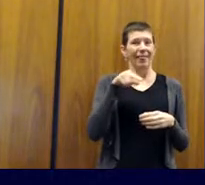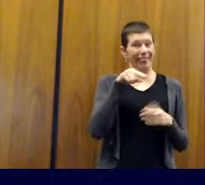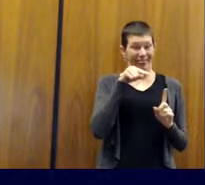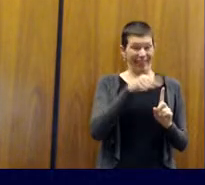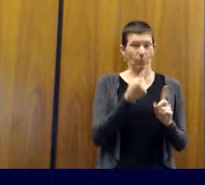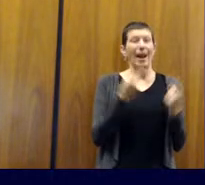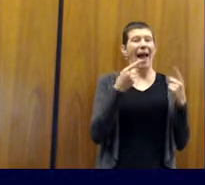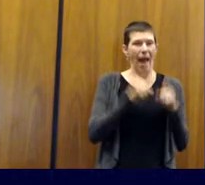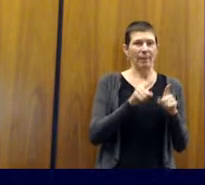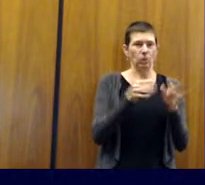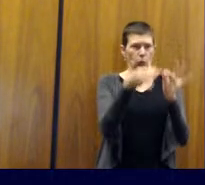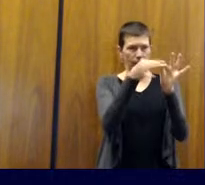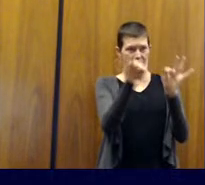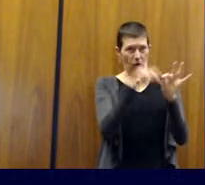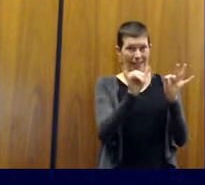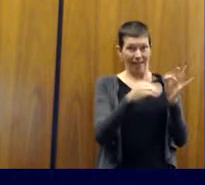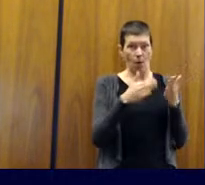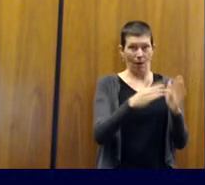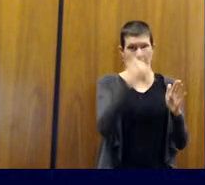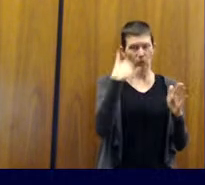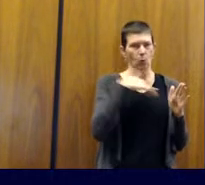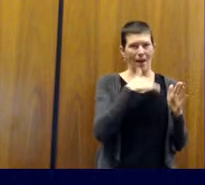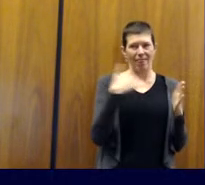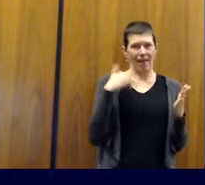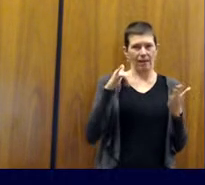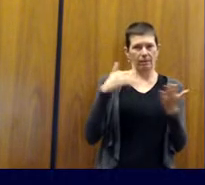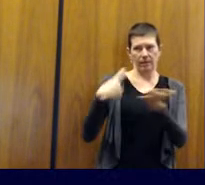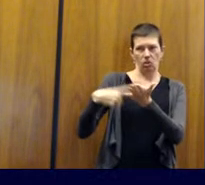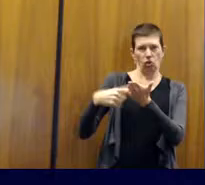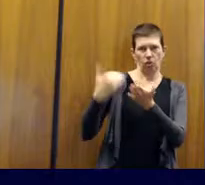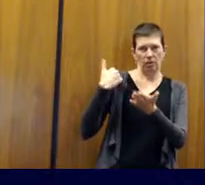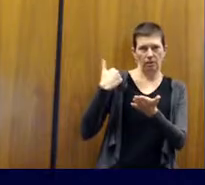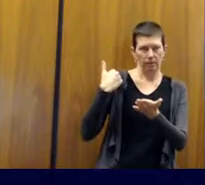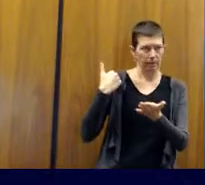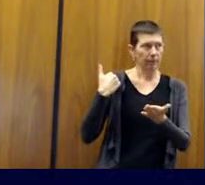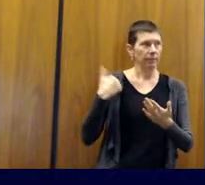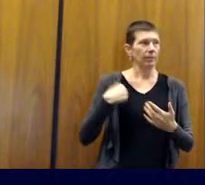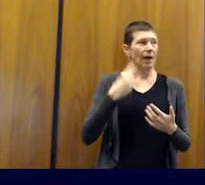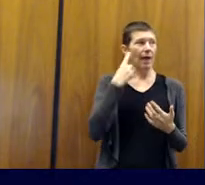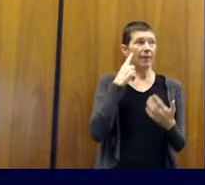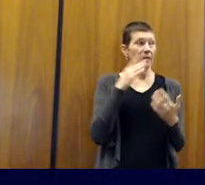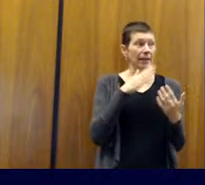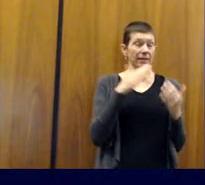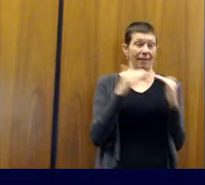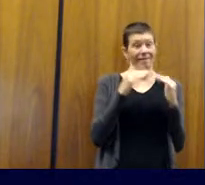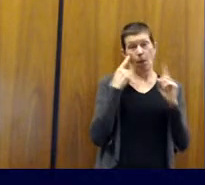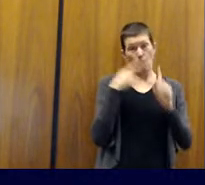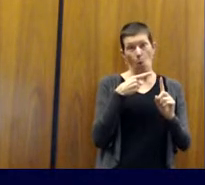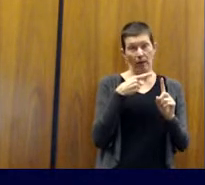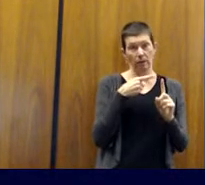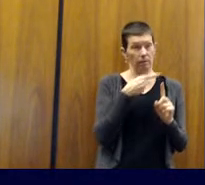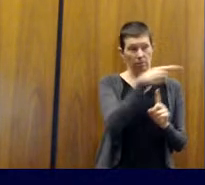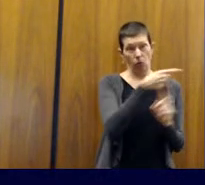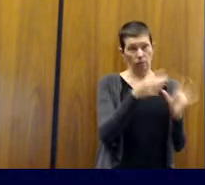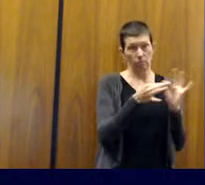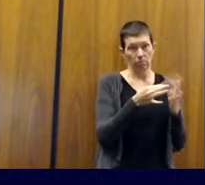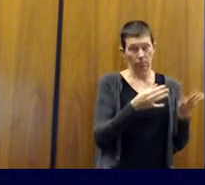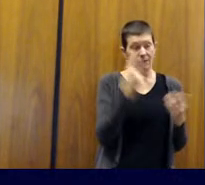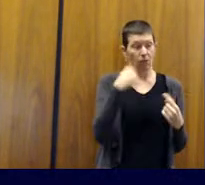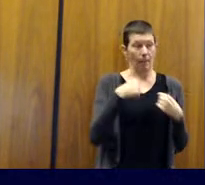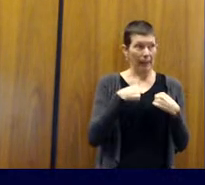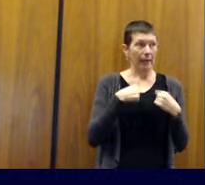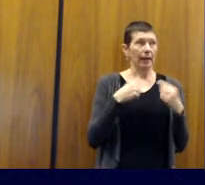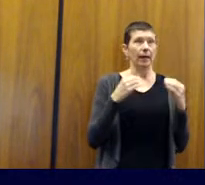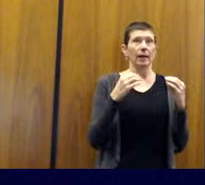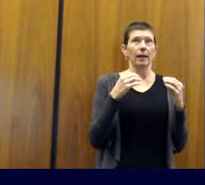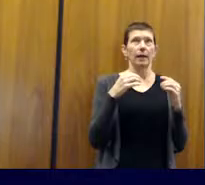to be worded in that way because we had that discussion. I think it's a fair point that you make. For me, it's